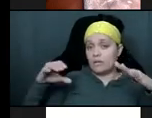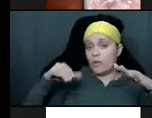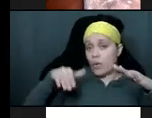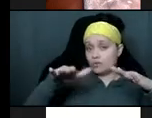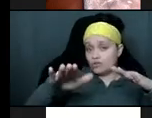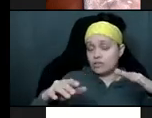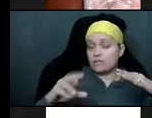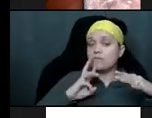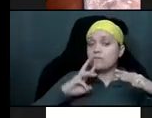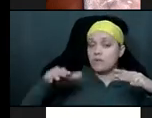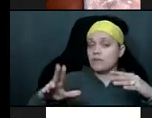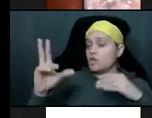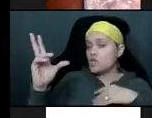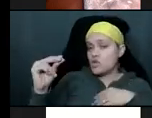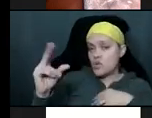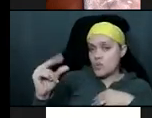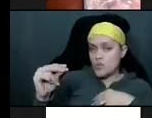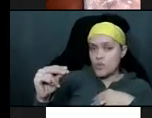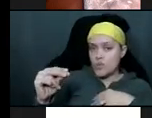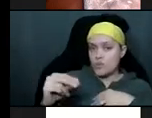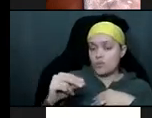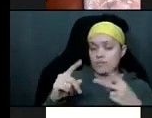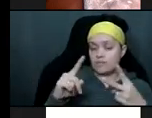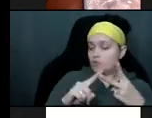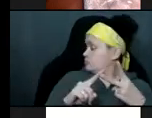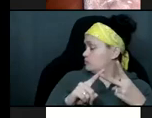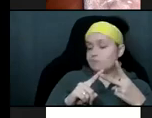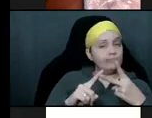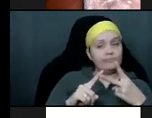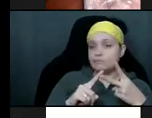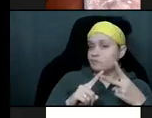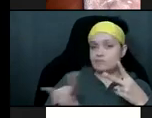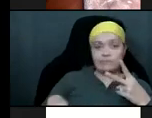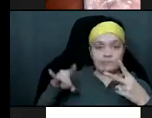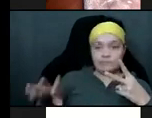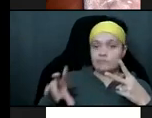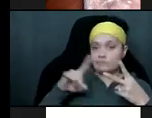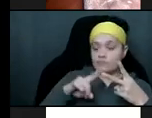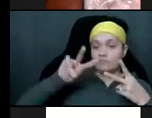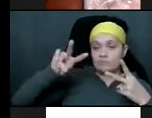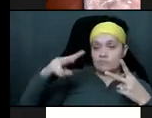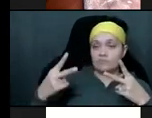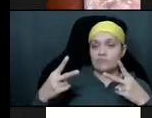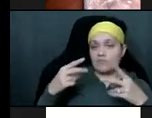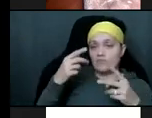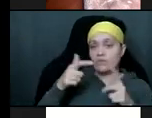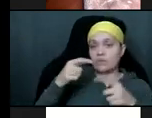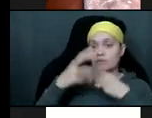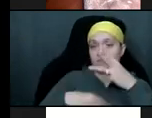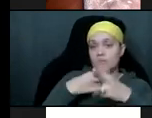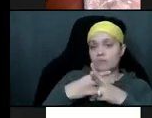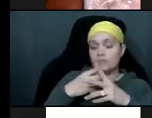No. Strike two for Australia. A second of the world's biggest mountain